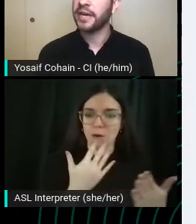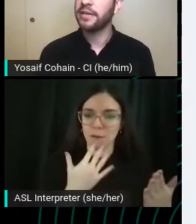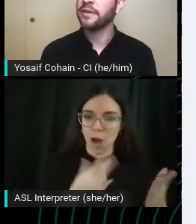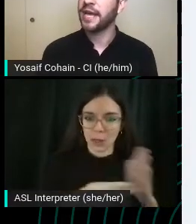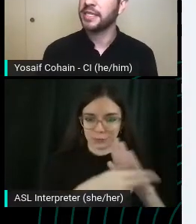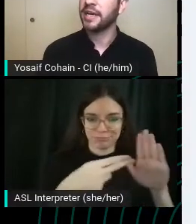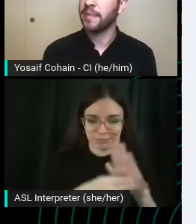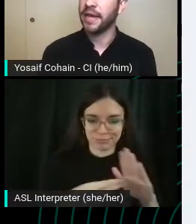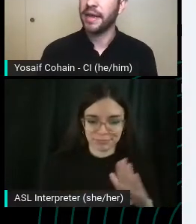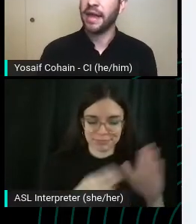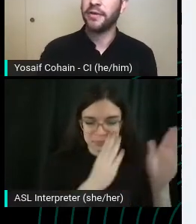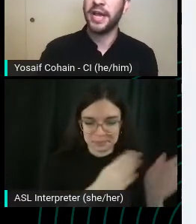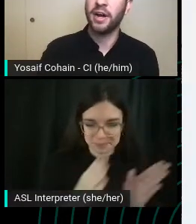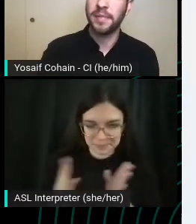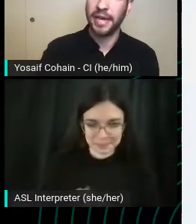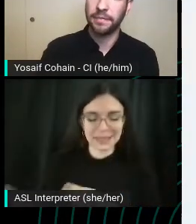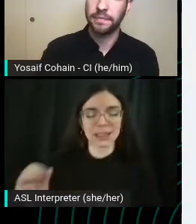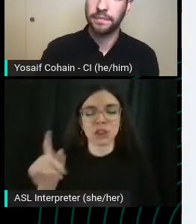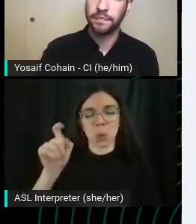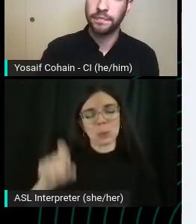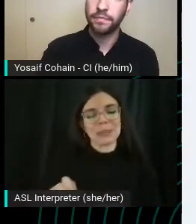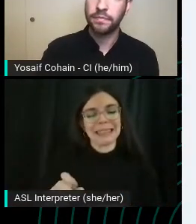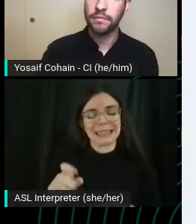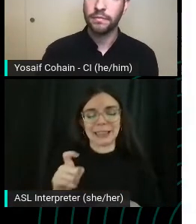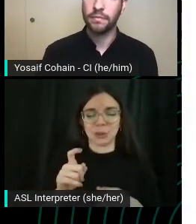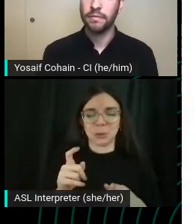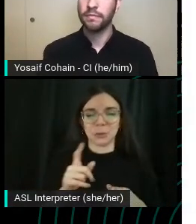channel our inner Leslie a bit and create our plan.